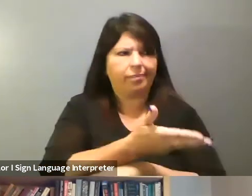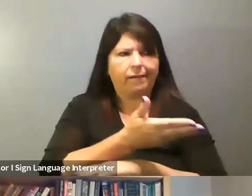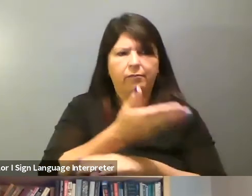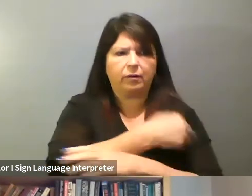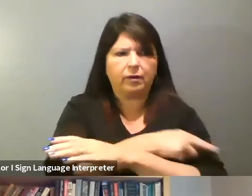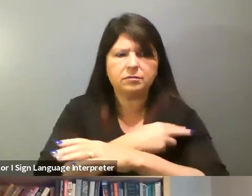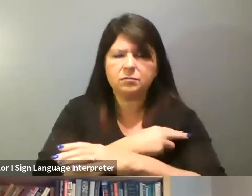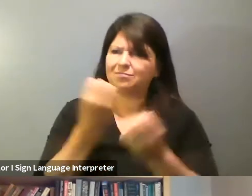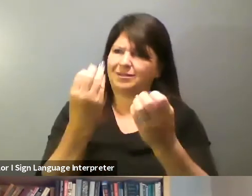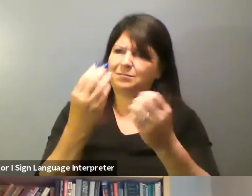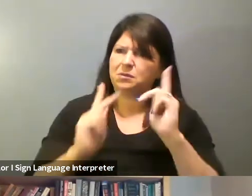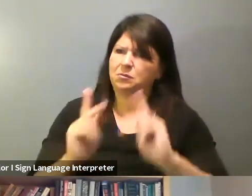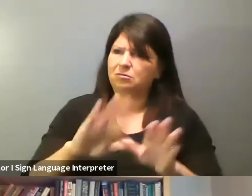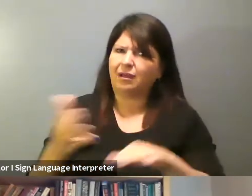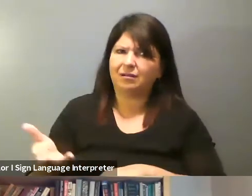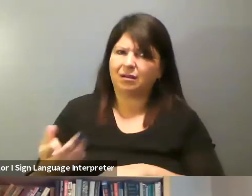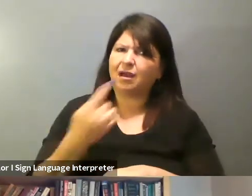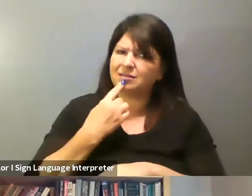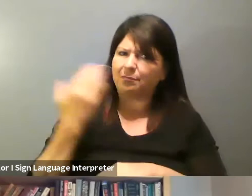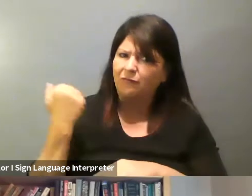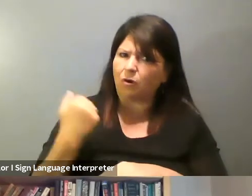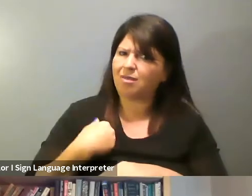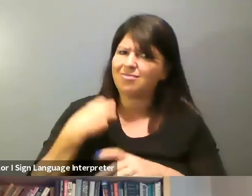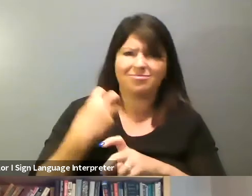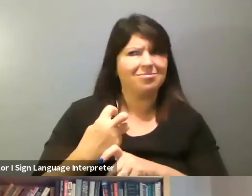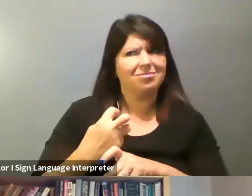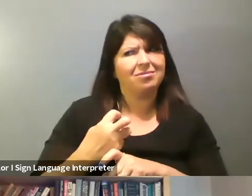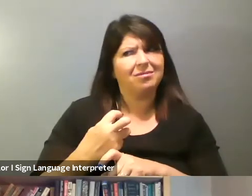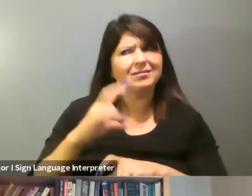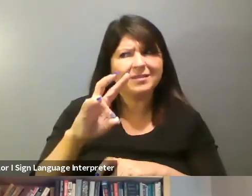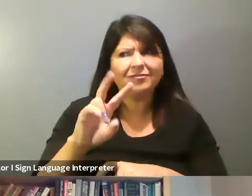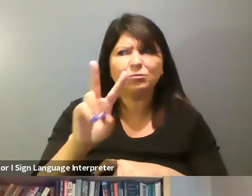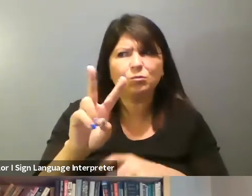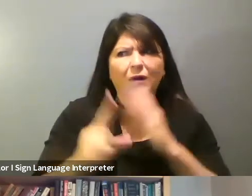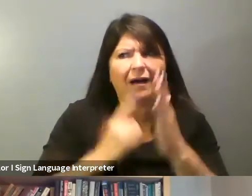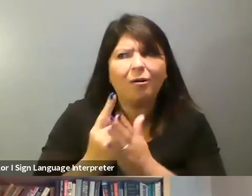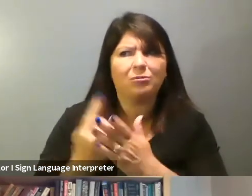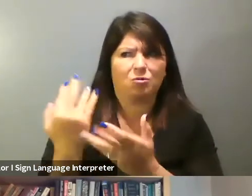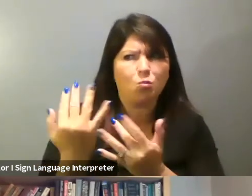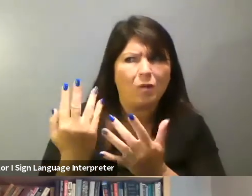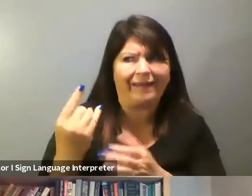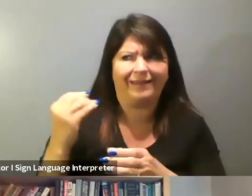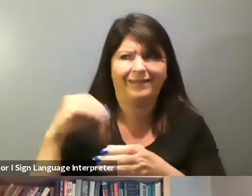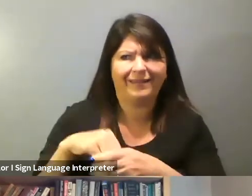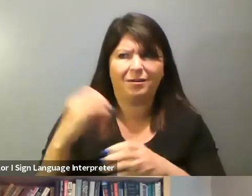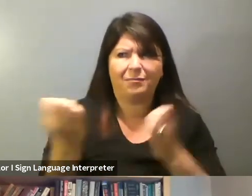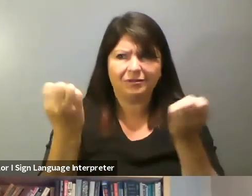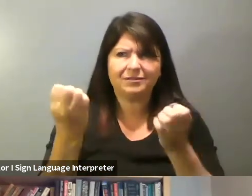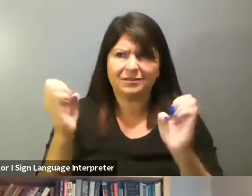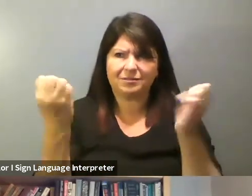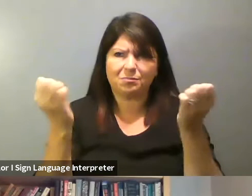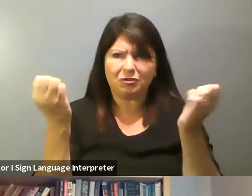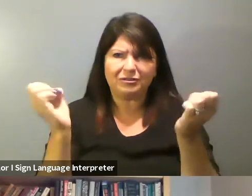emergency room. Did I say that before? That was a really big one. and no